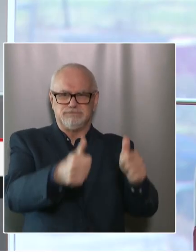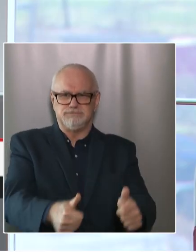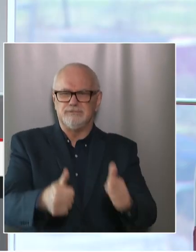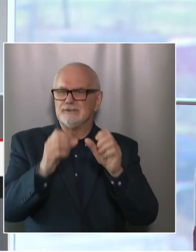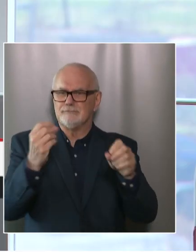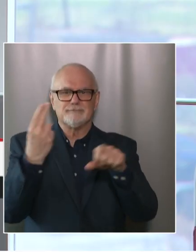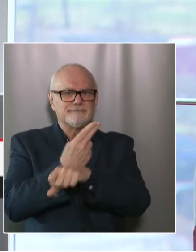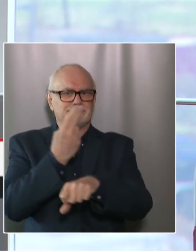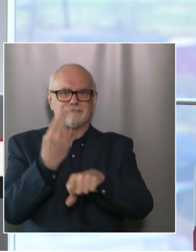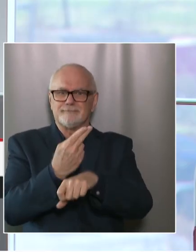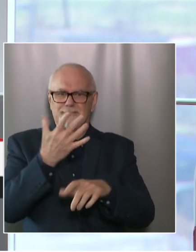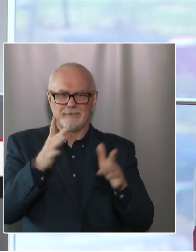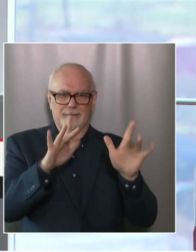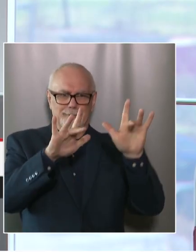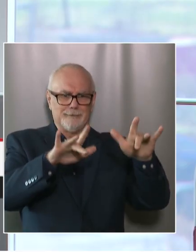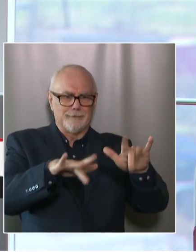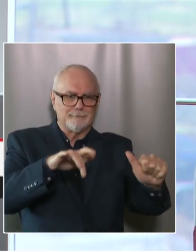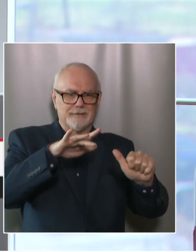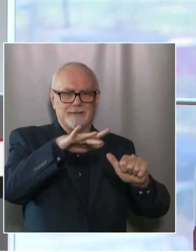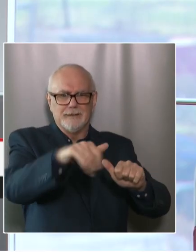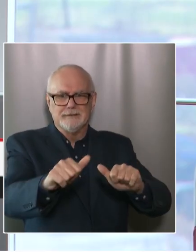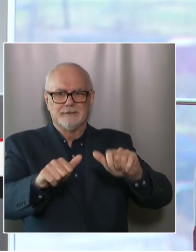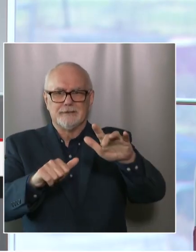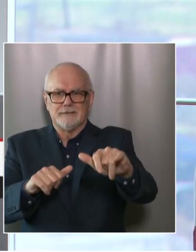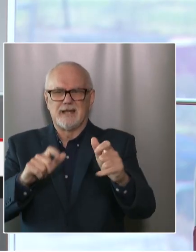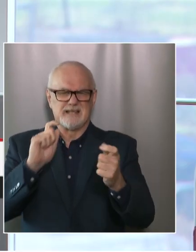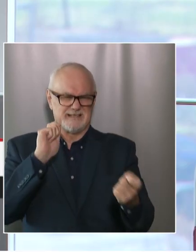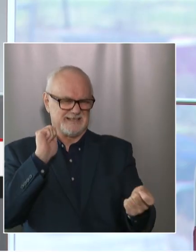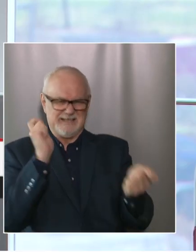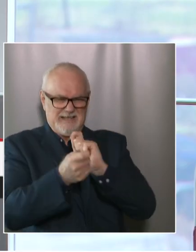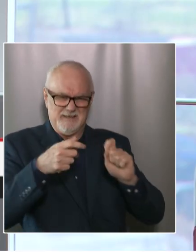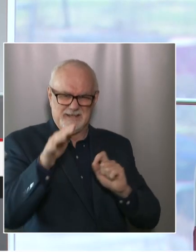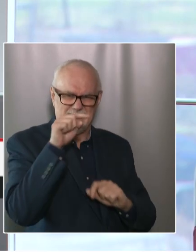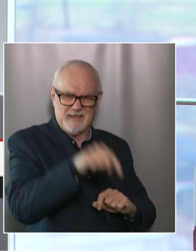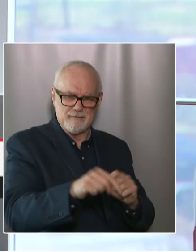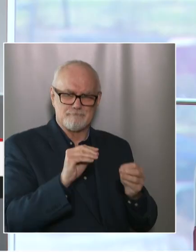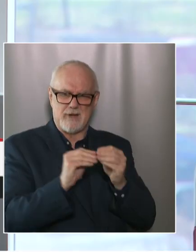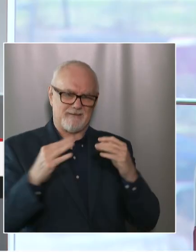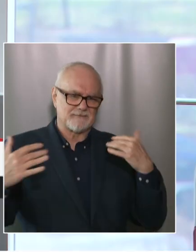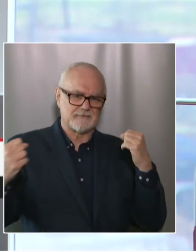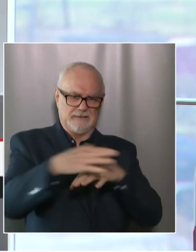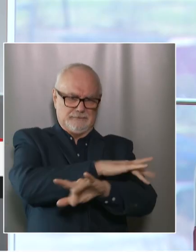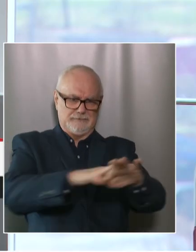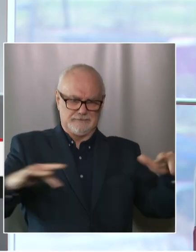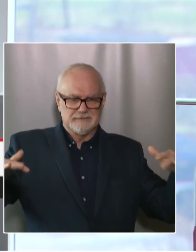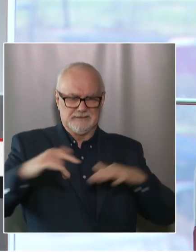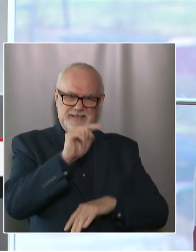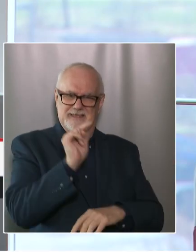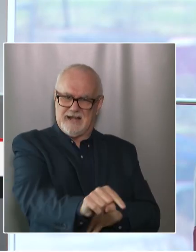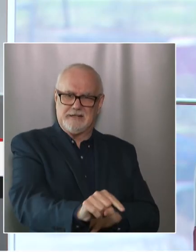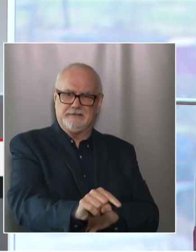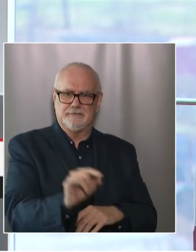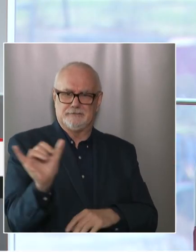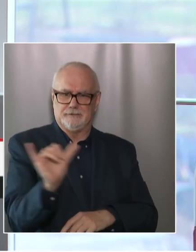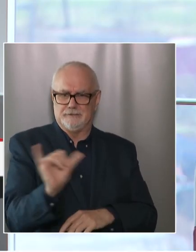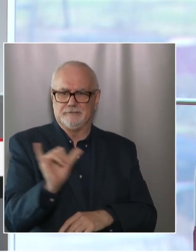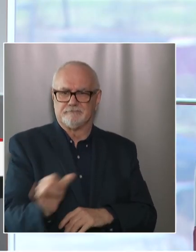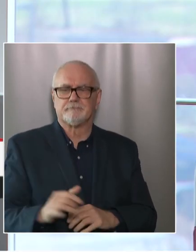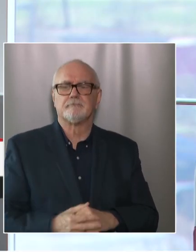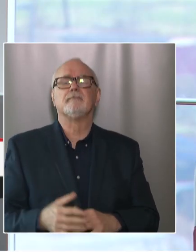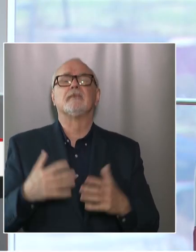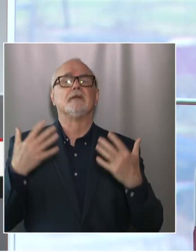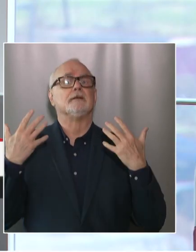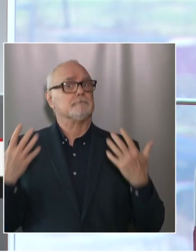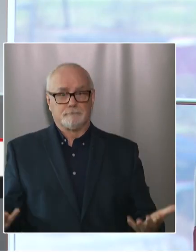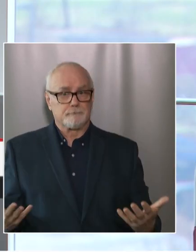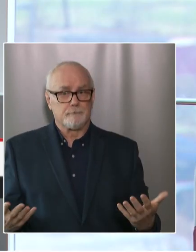north of the wharf? So before I wrap up, I want to set the stage for what you're going to experience today. First, you're going to hear